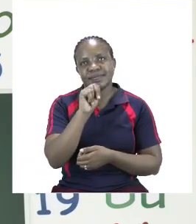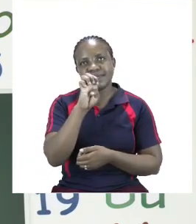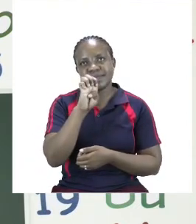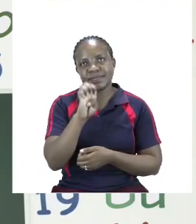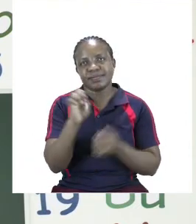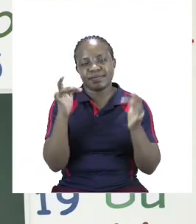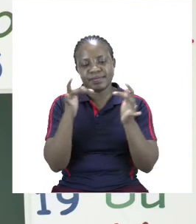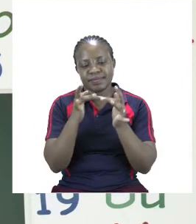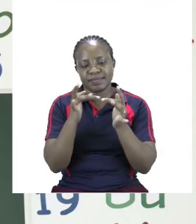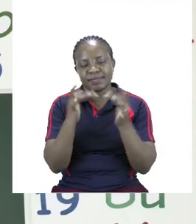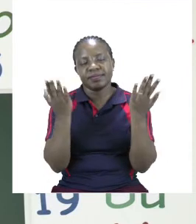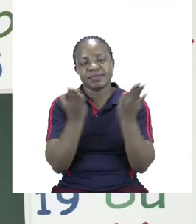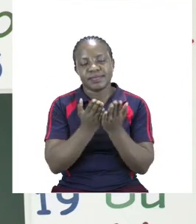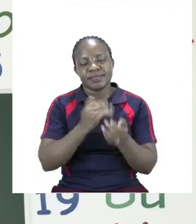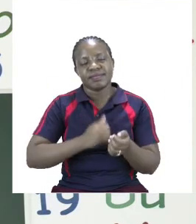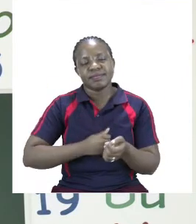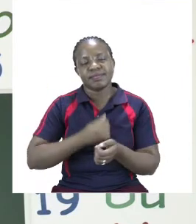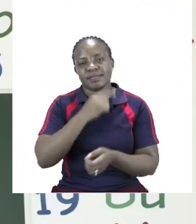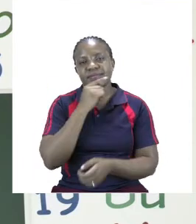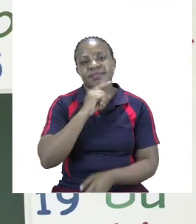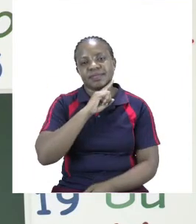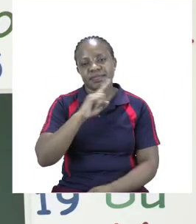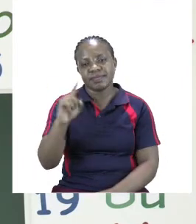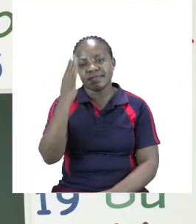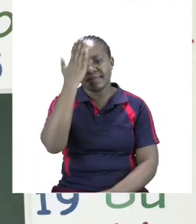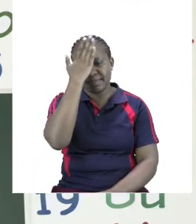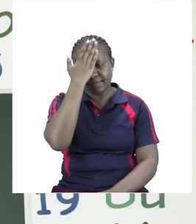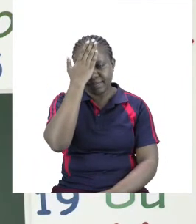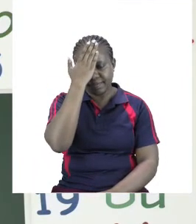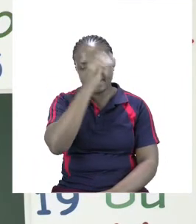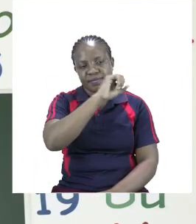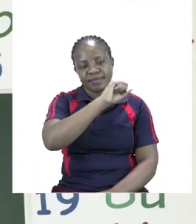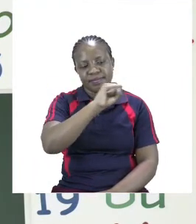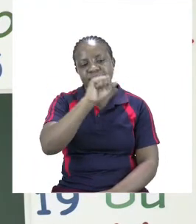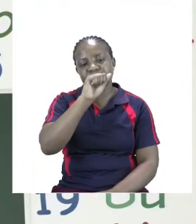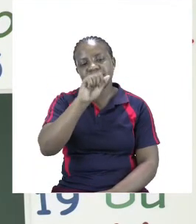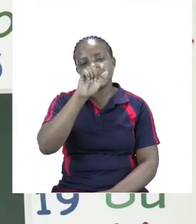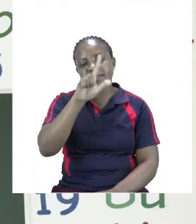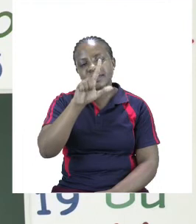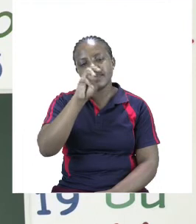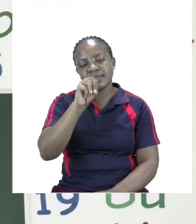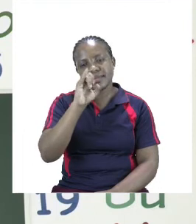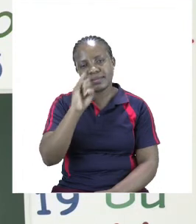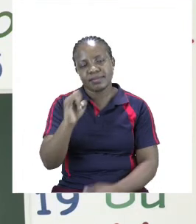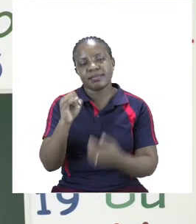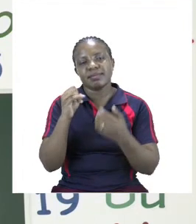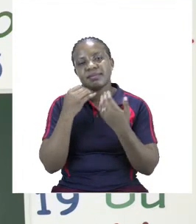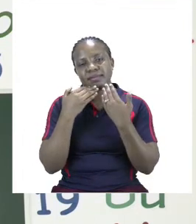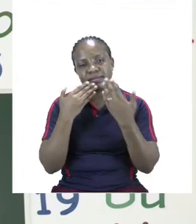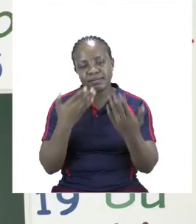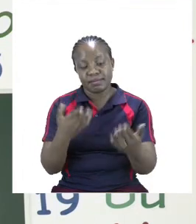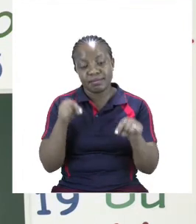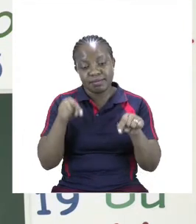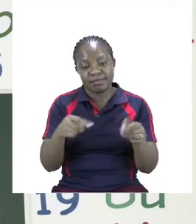My name is Teacher Mutsa and thank you so much for joining me today. Our theme this week